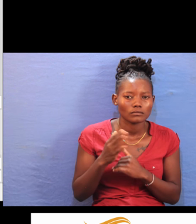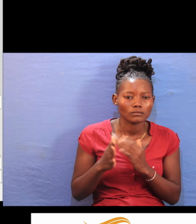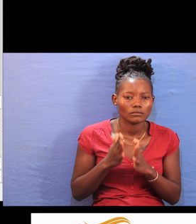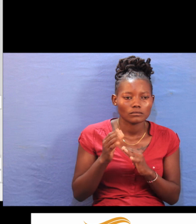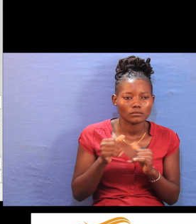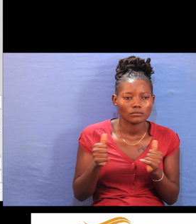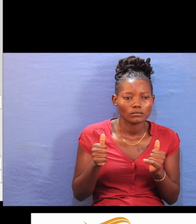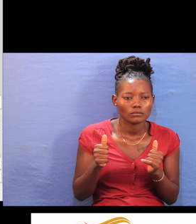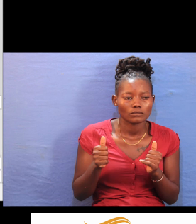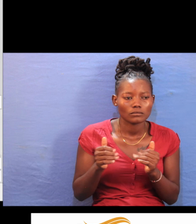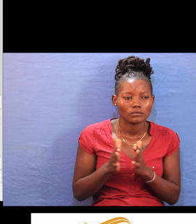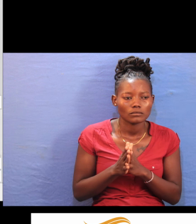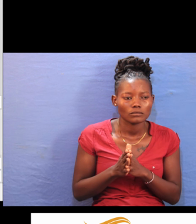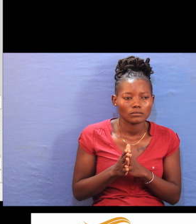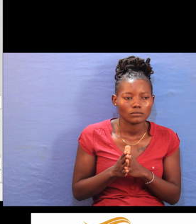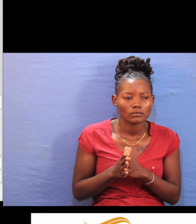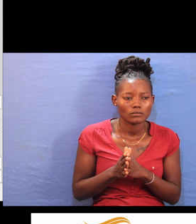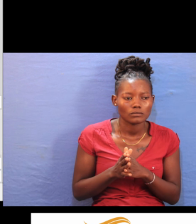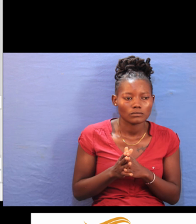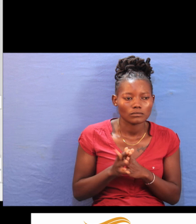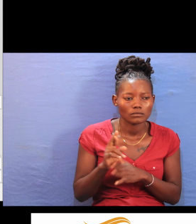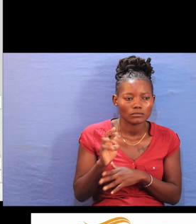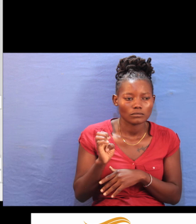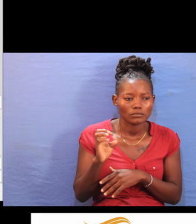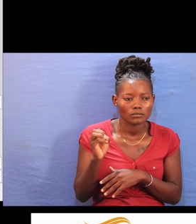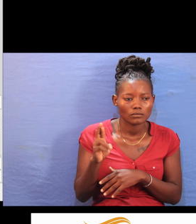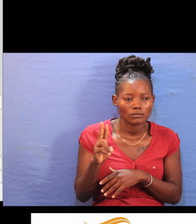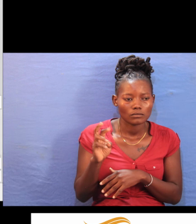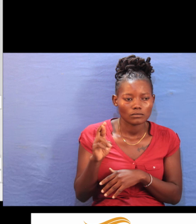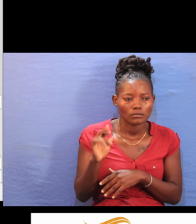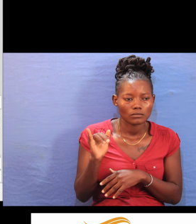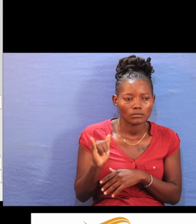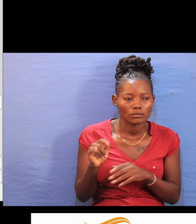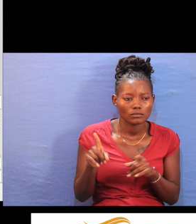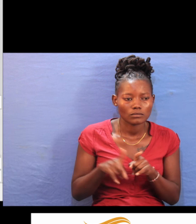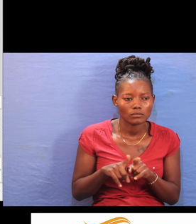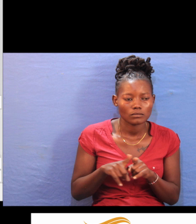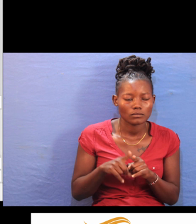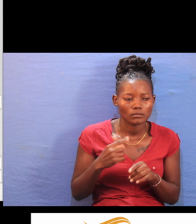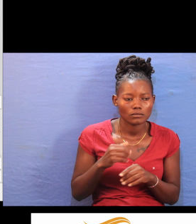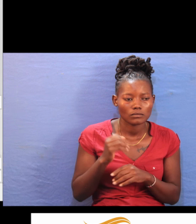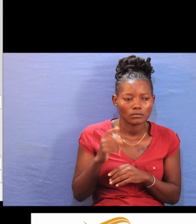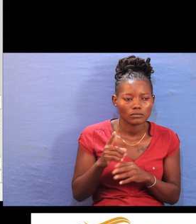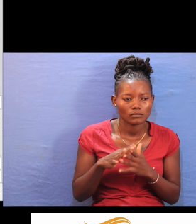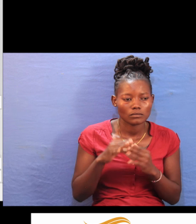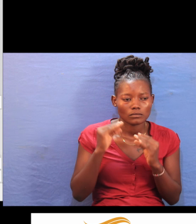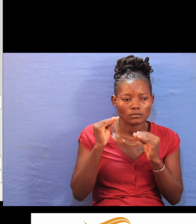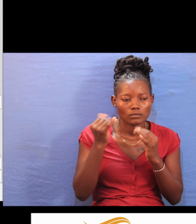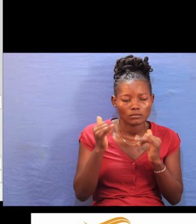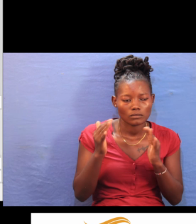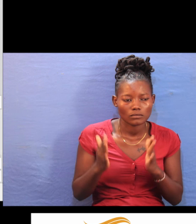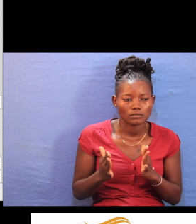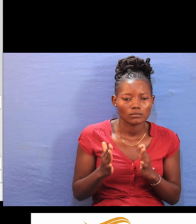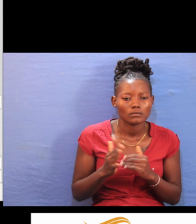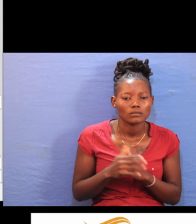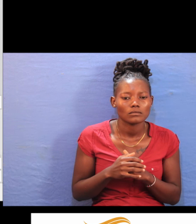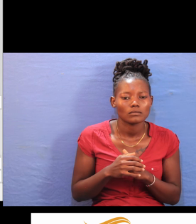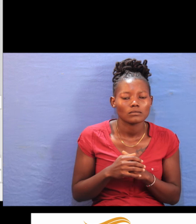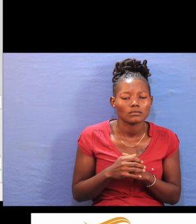adaptation, recovery and adaptation. So, in addition to our developing this training plan, we need